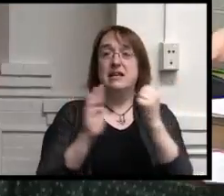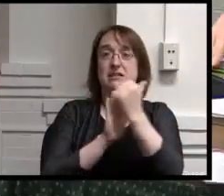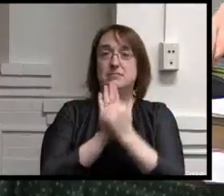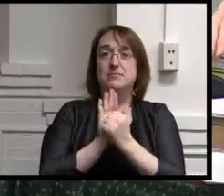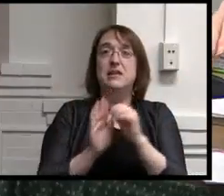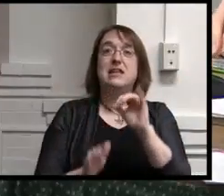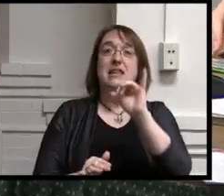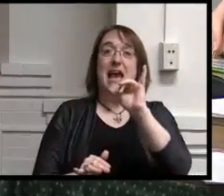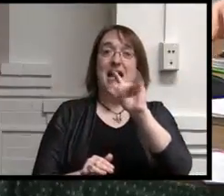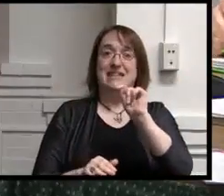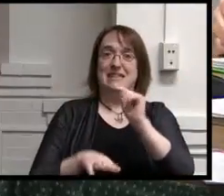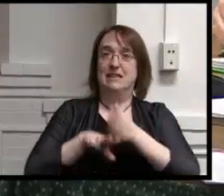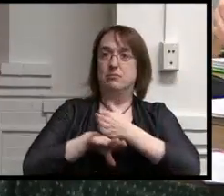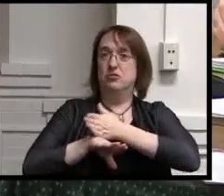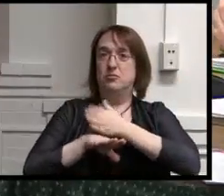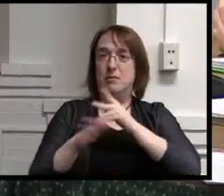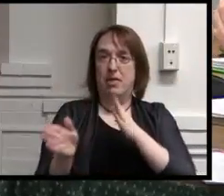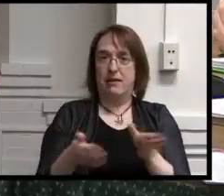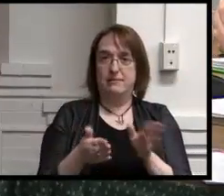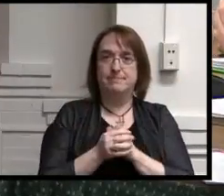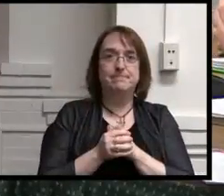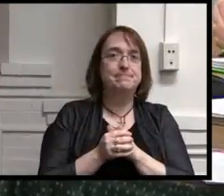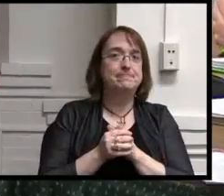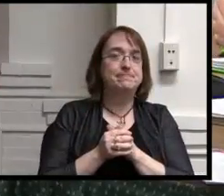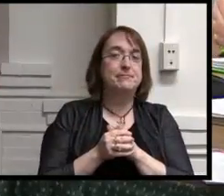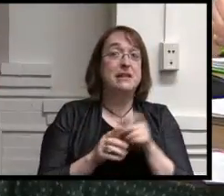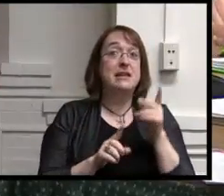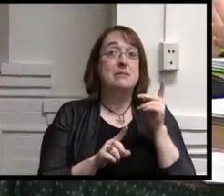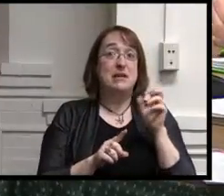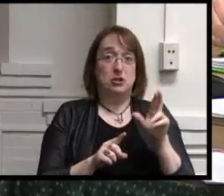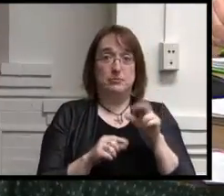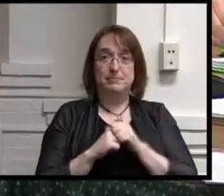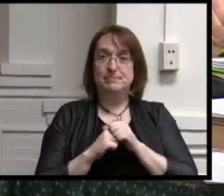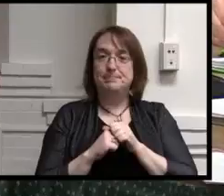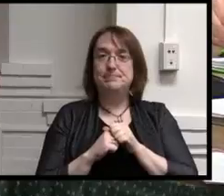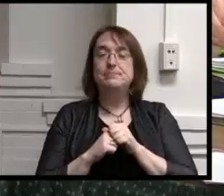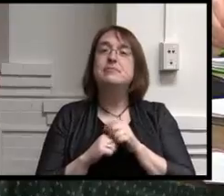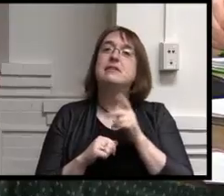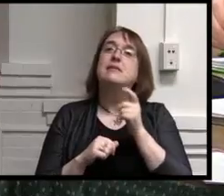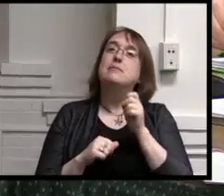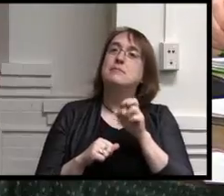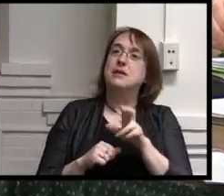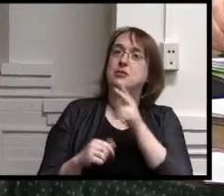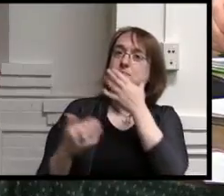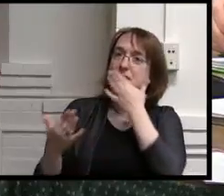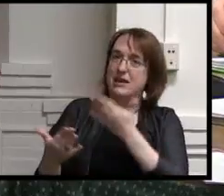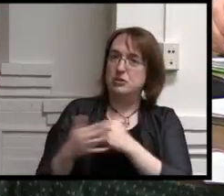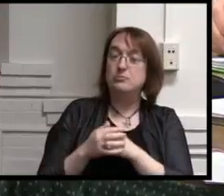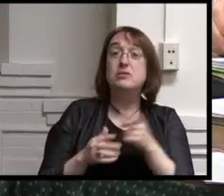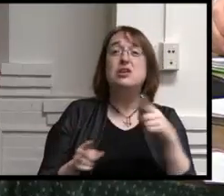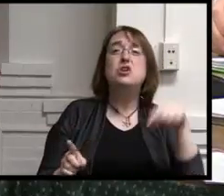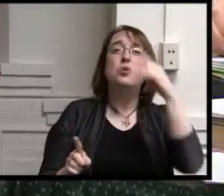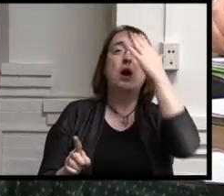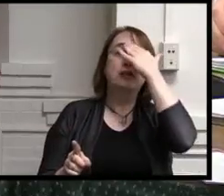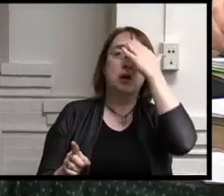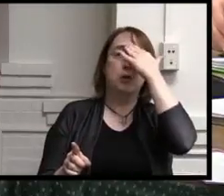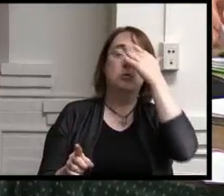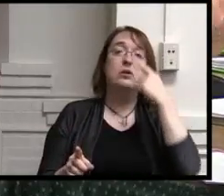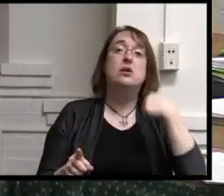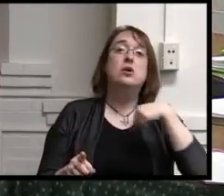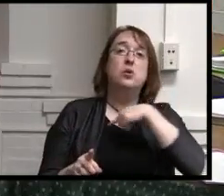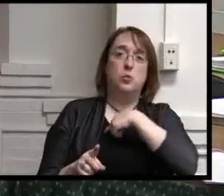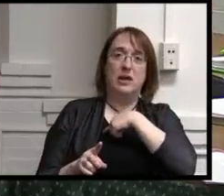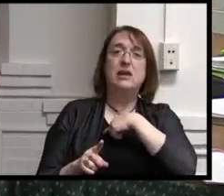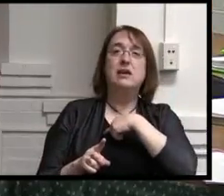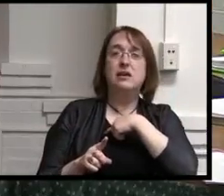IT improvement plan. Peter. Thank you. So, as you well know, we set out